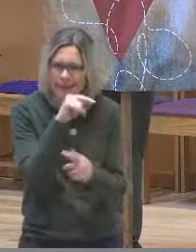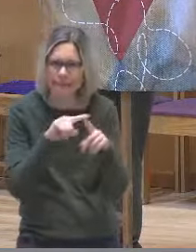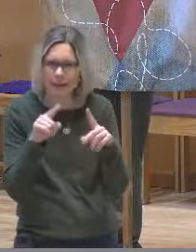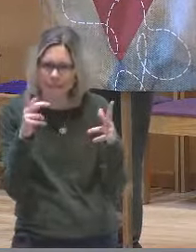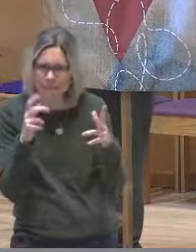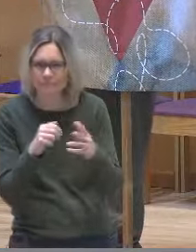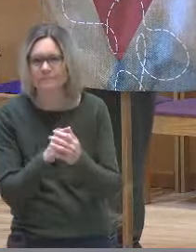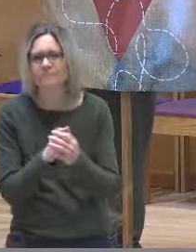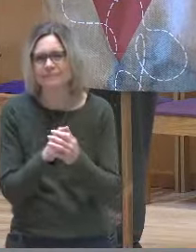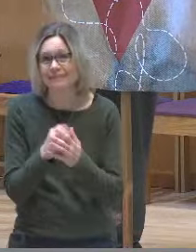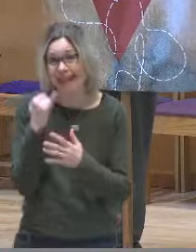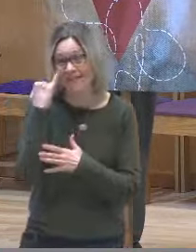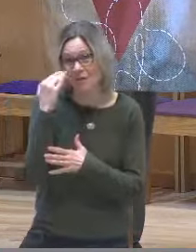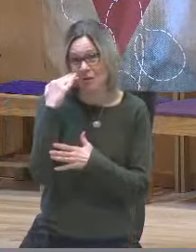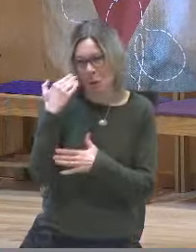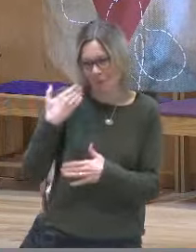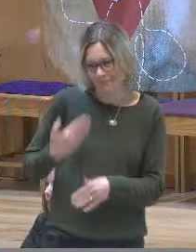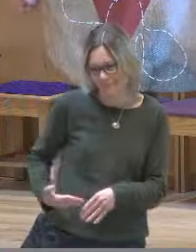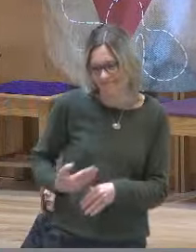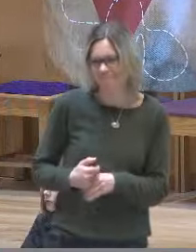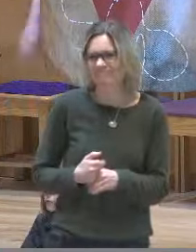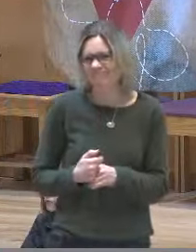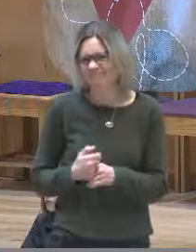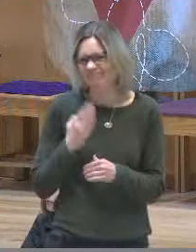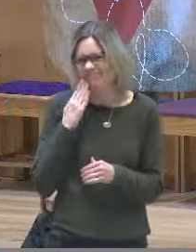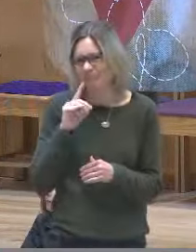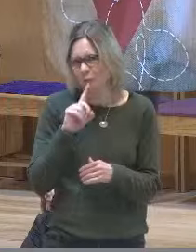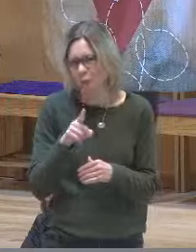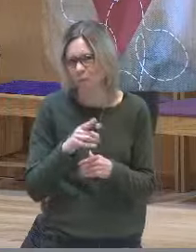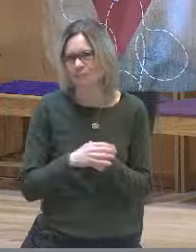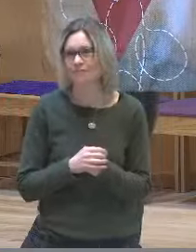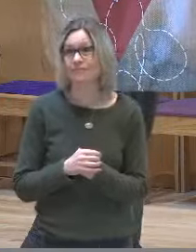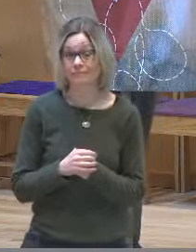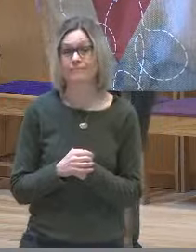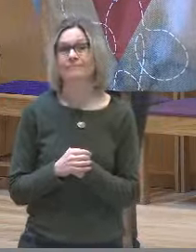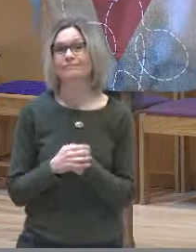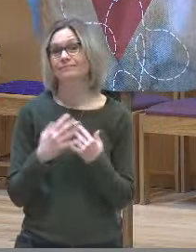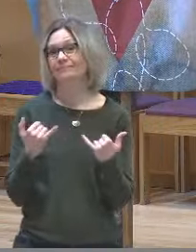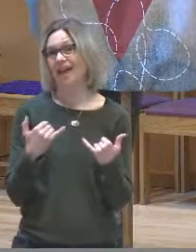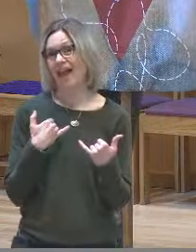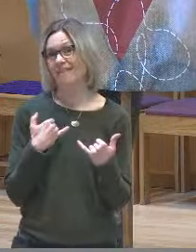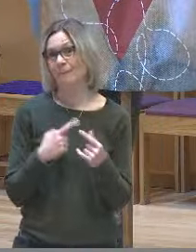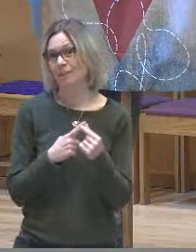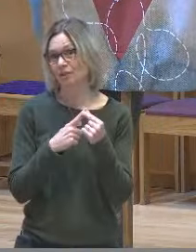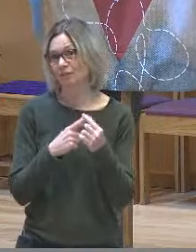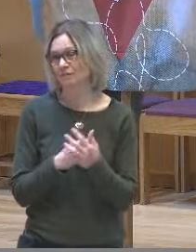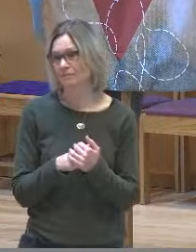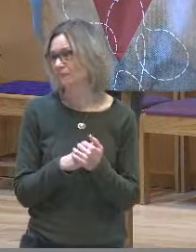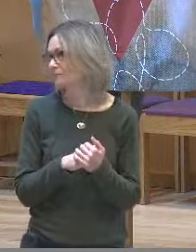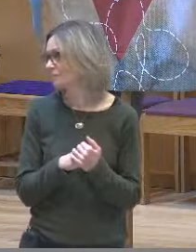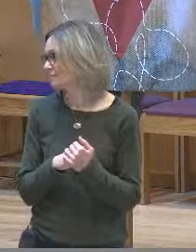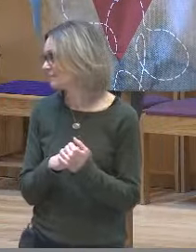again, if some of you know me, you know this about me. So I have something special for you today.